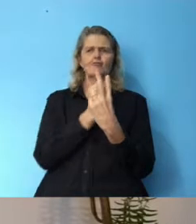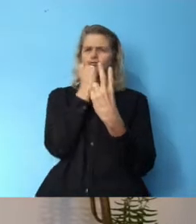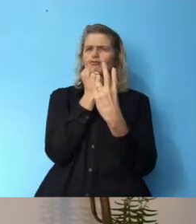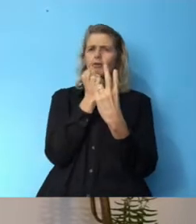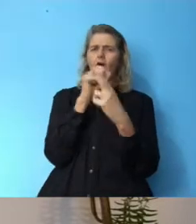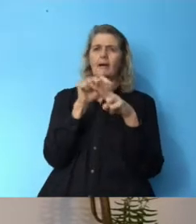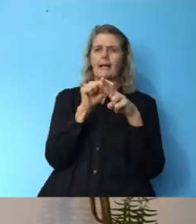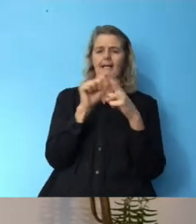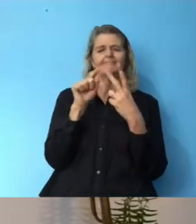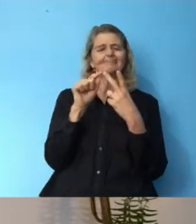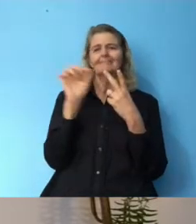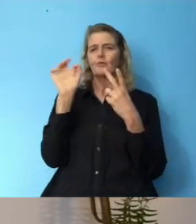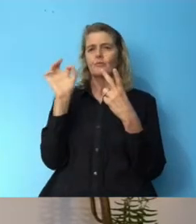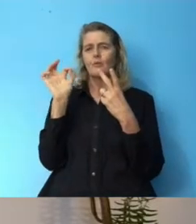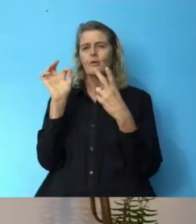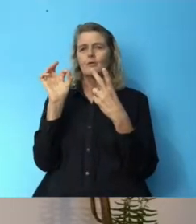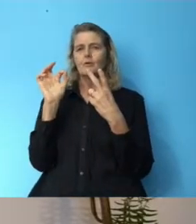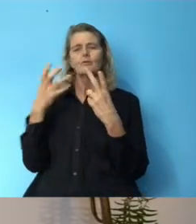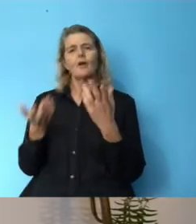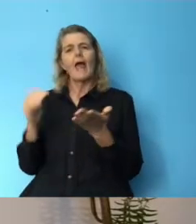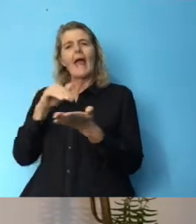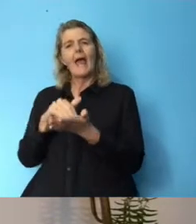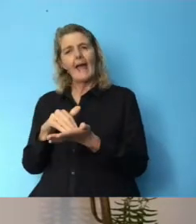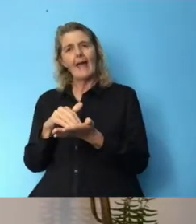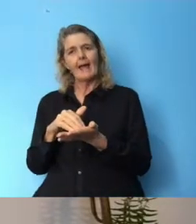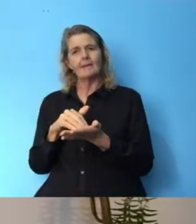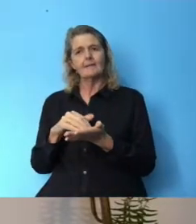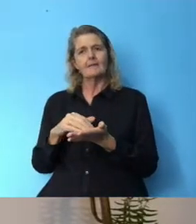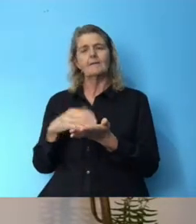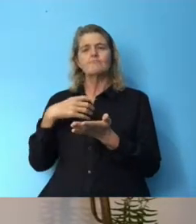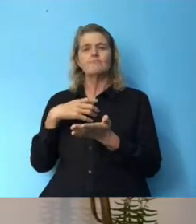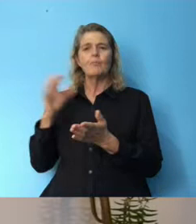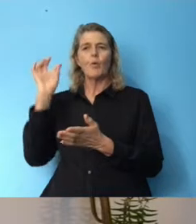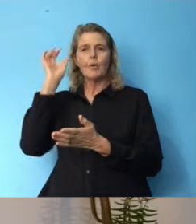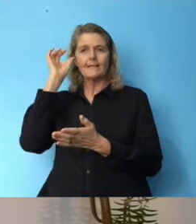I don't know how well you can see that, but we're going to get a really nice orange.